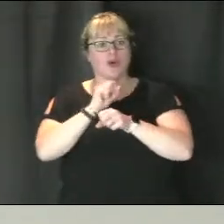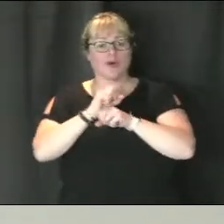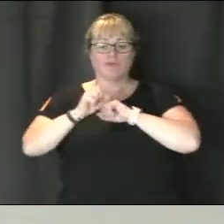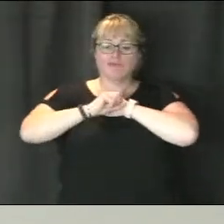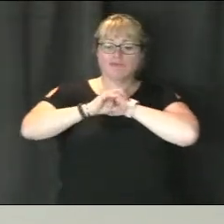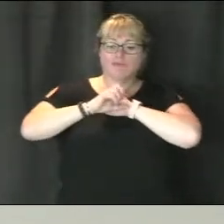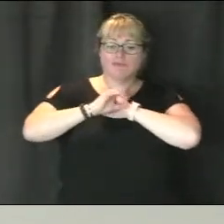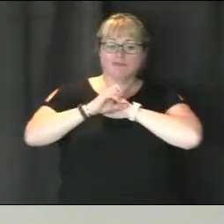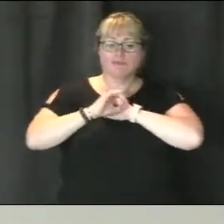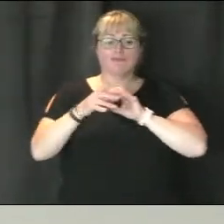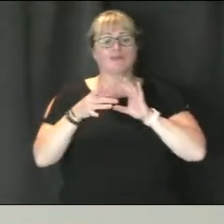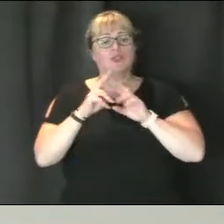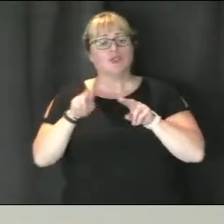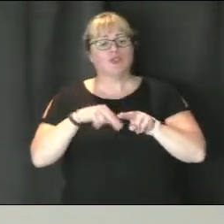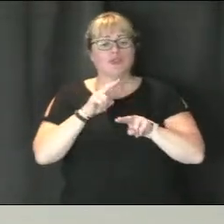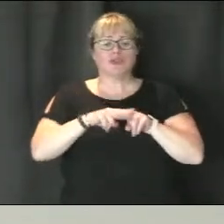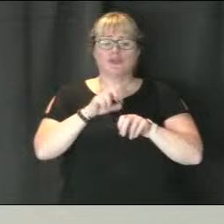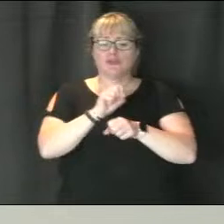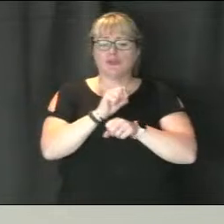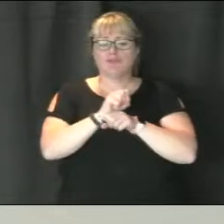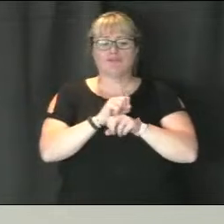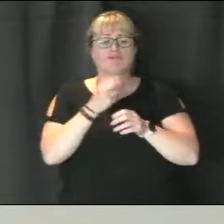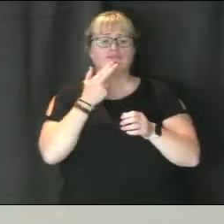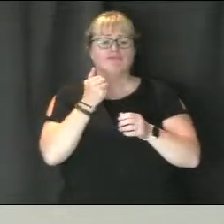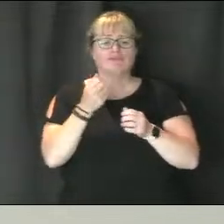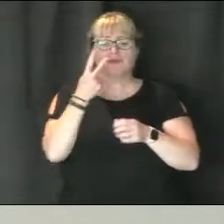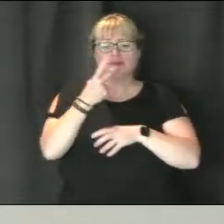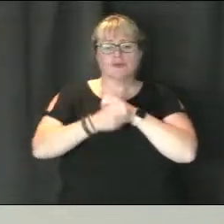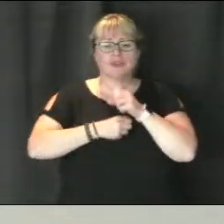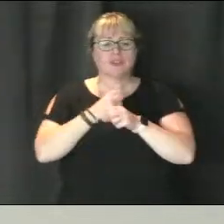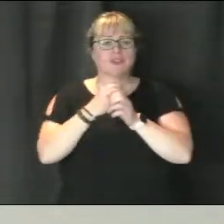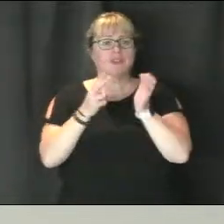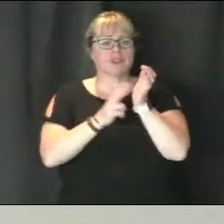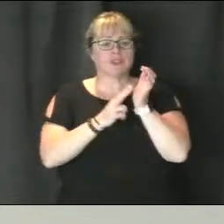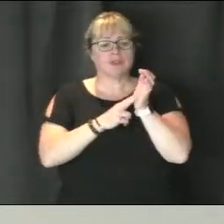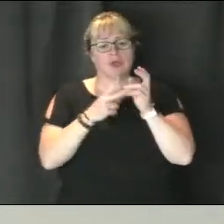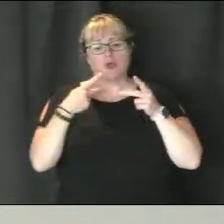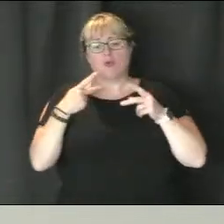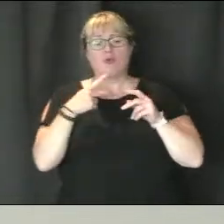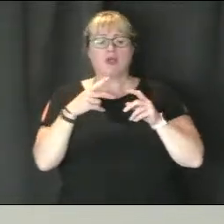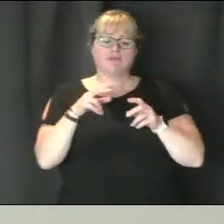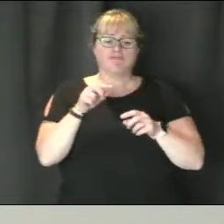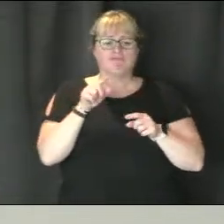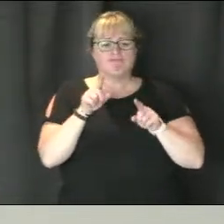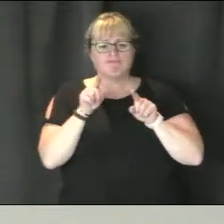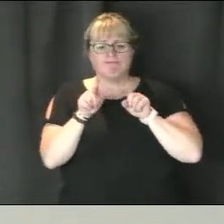usually short-term jobs, 2-year contracts. We chose 2 places.